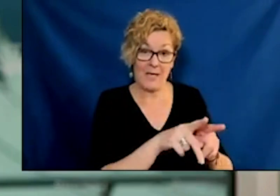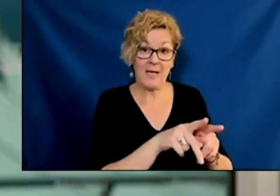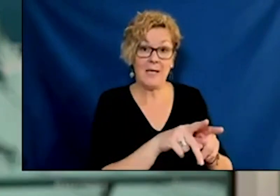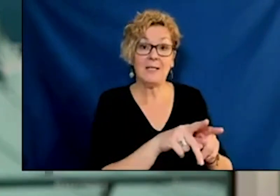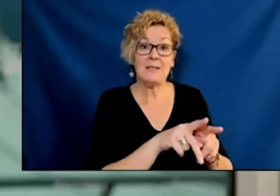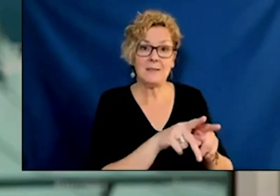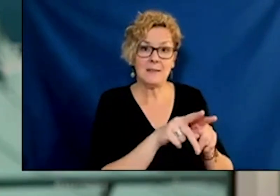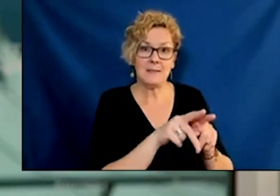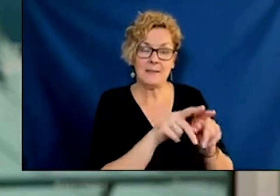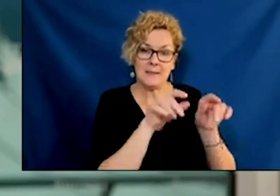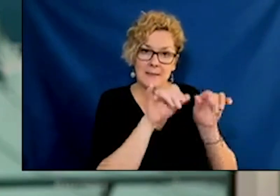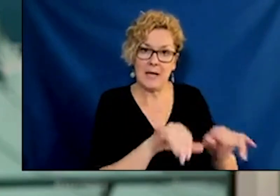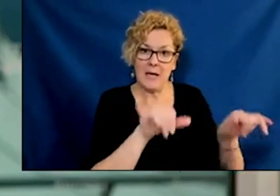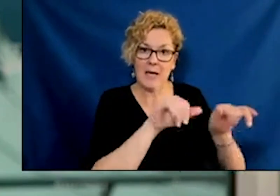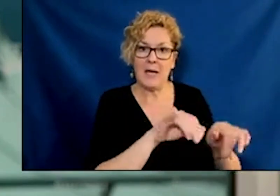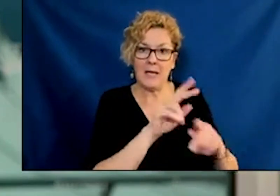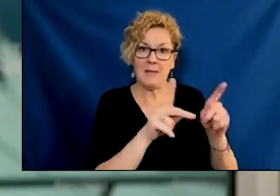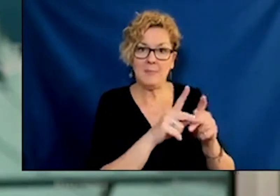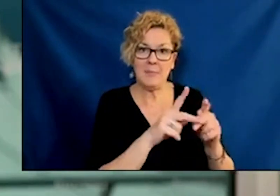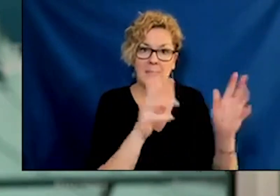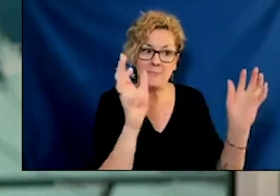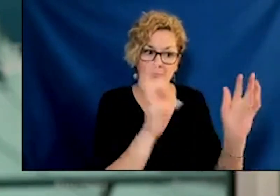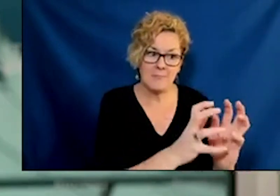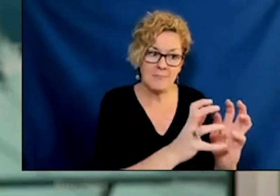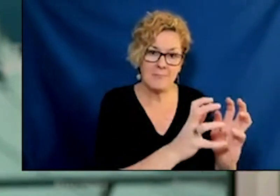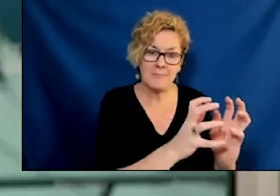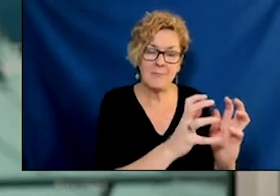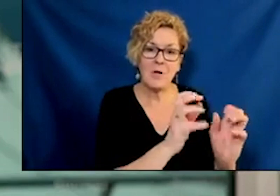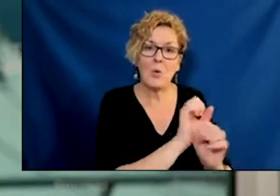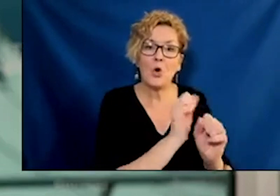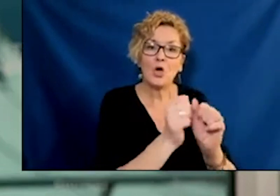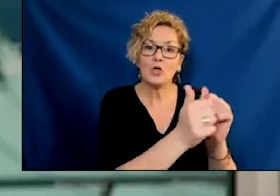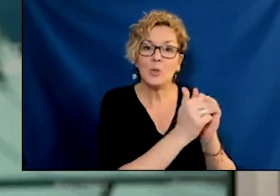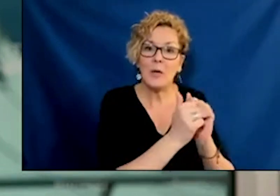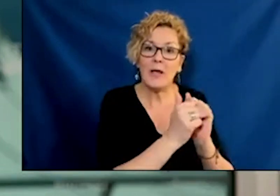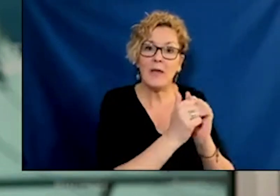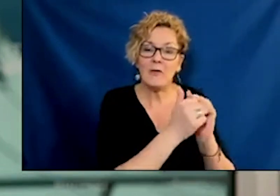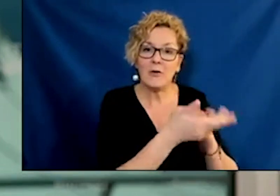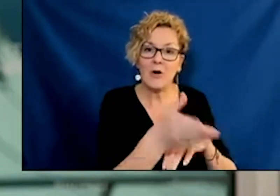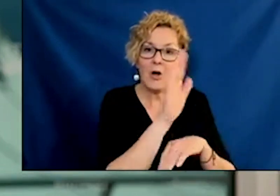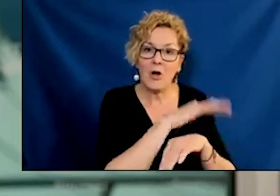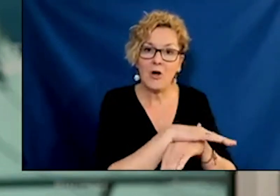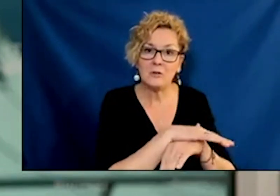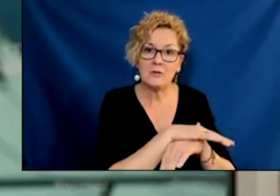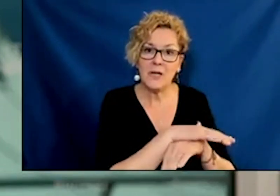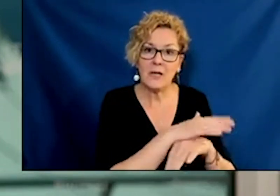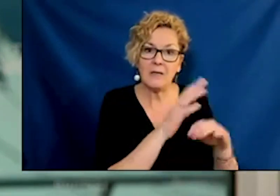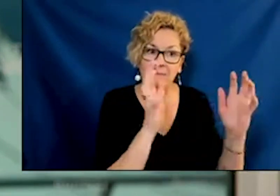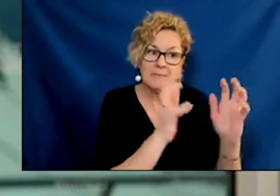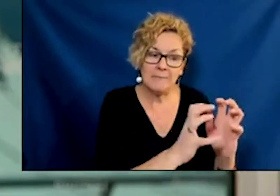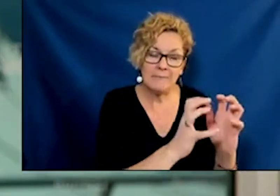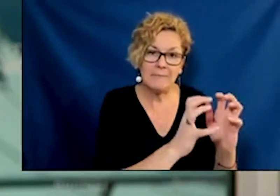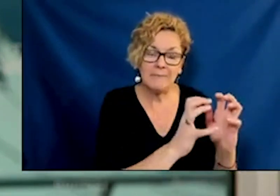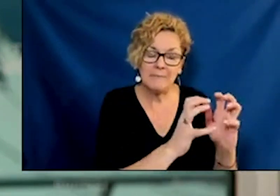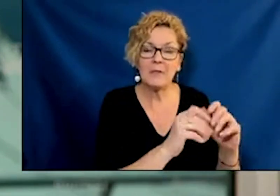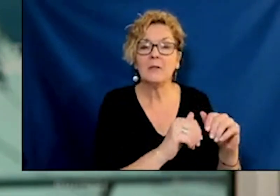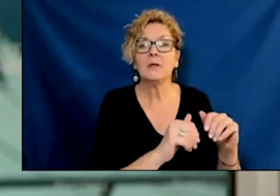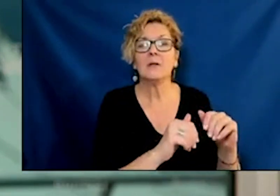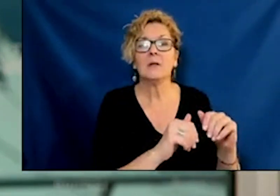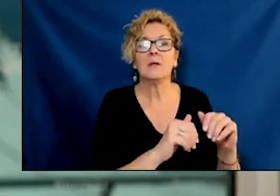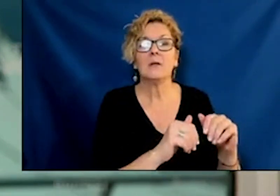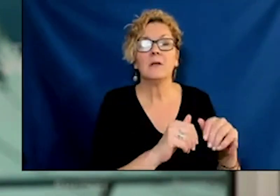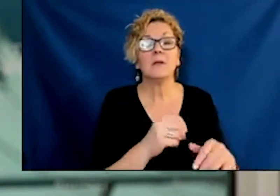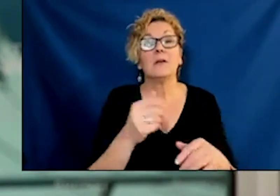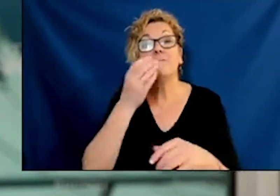been working with WorkSafe to enhance the guidance, to go in and to do inspections, to